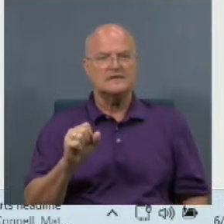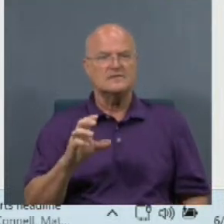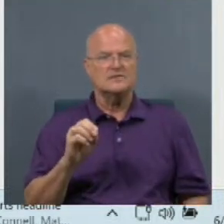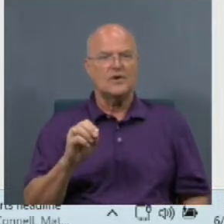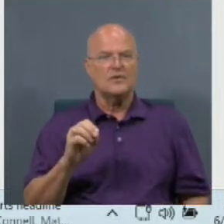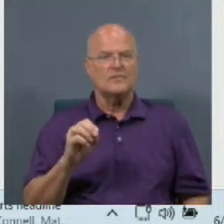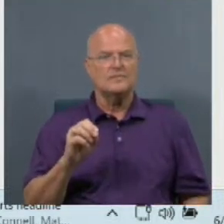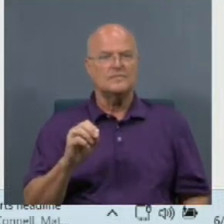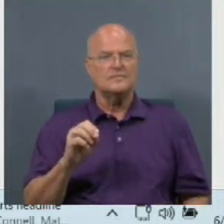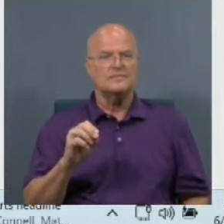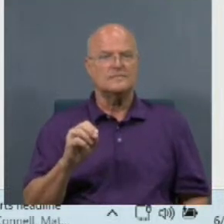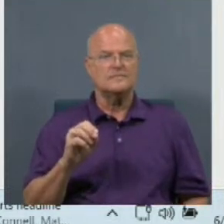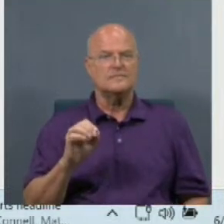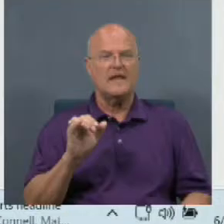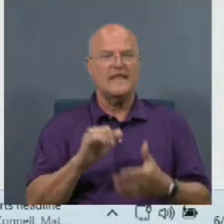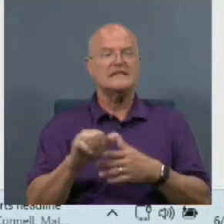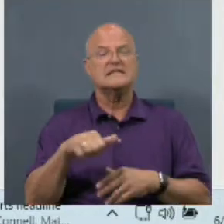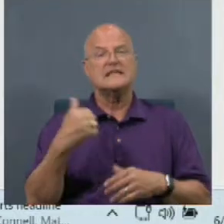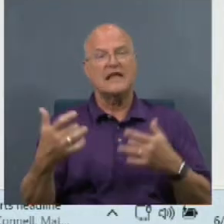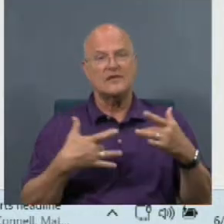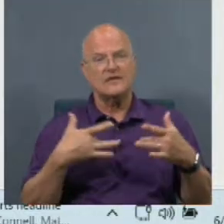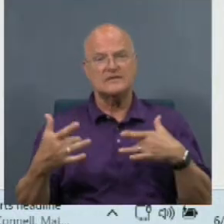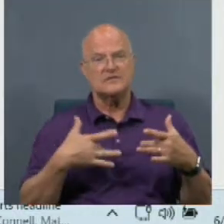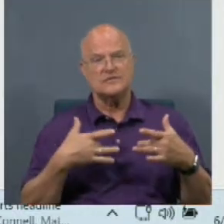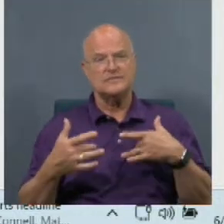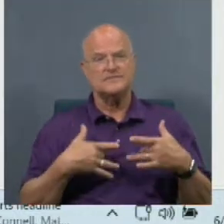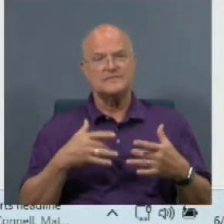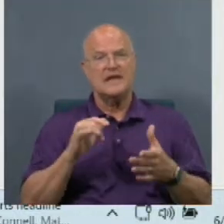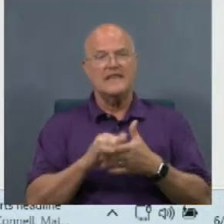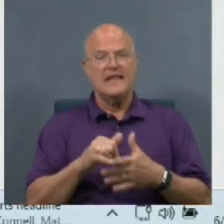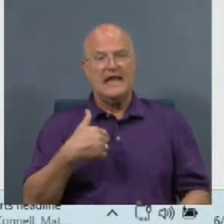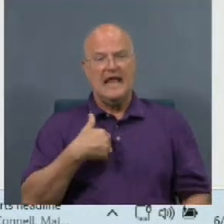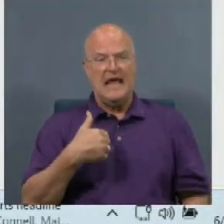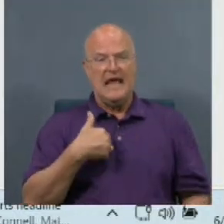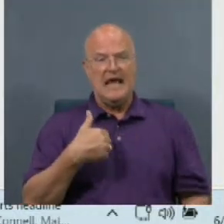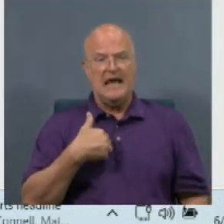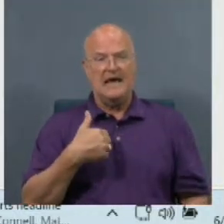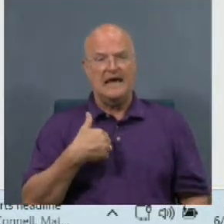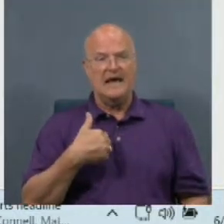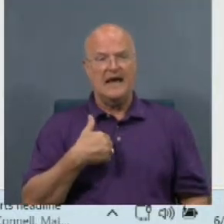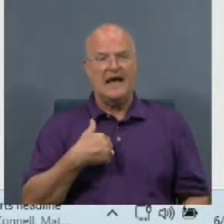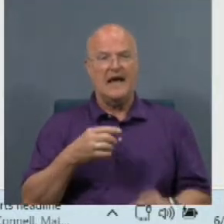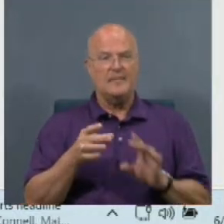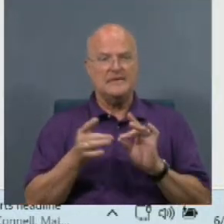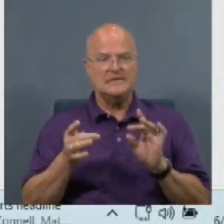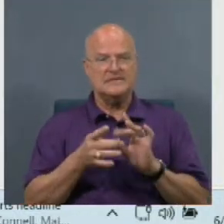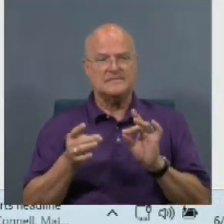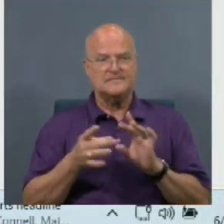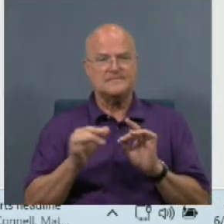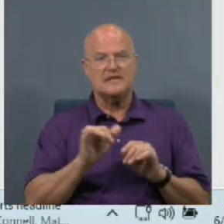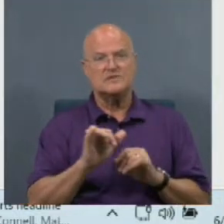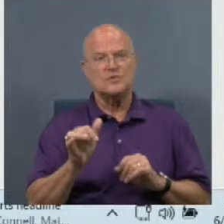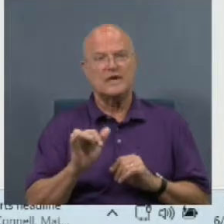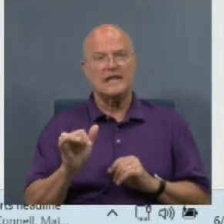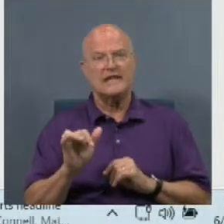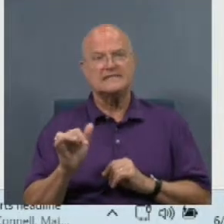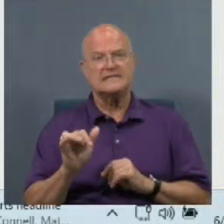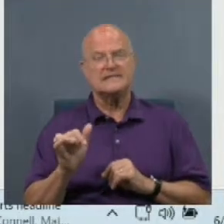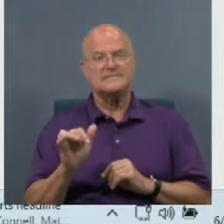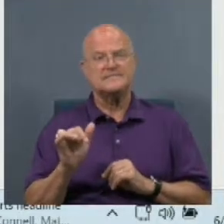So, so that's another issue that I mentioned, as well